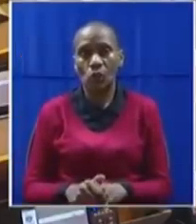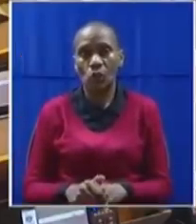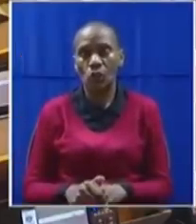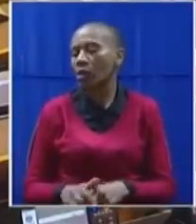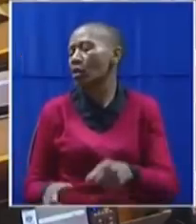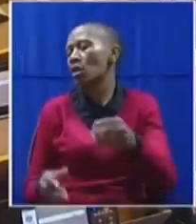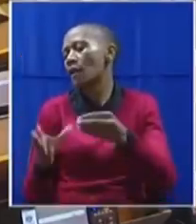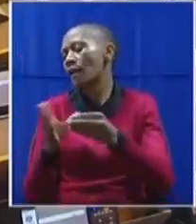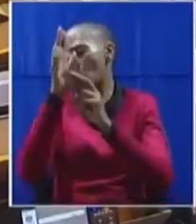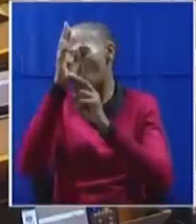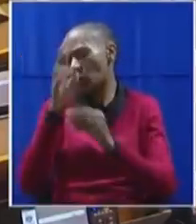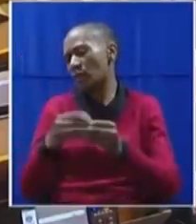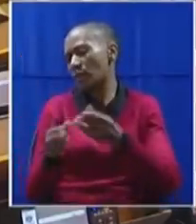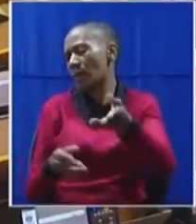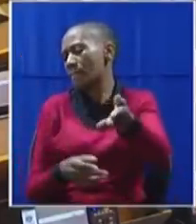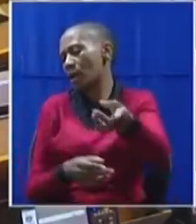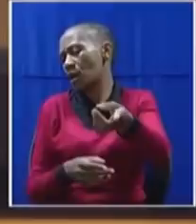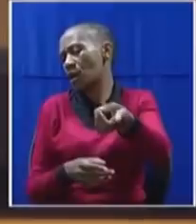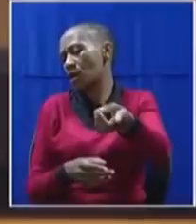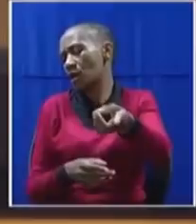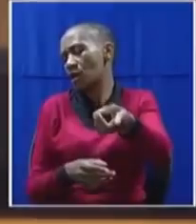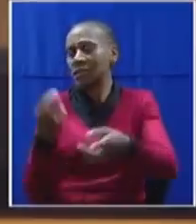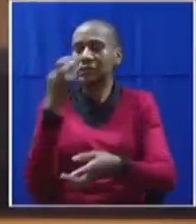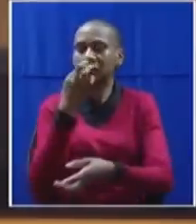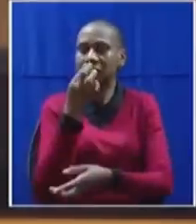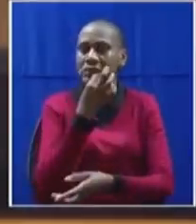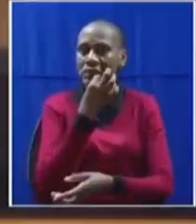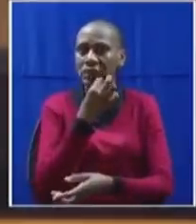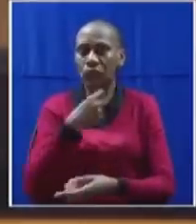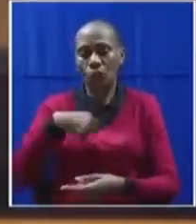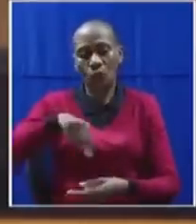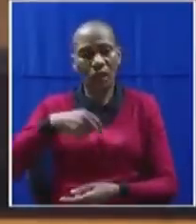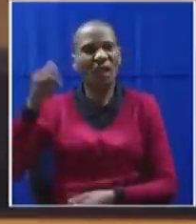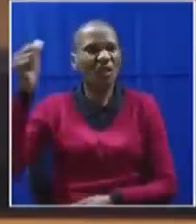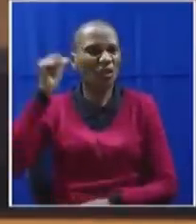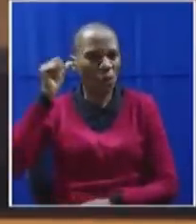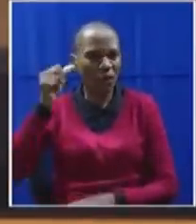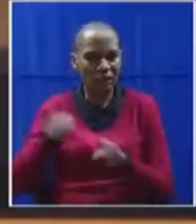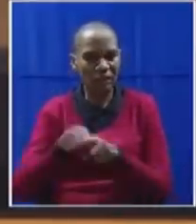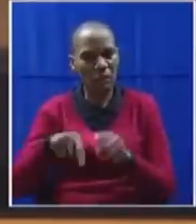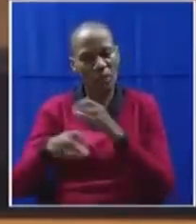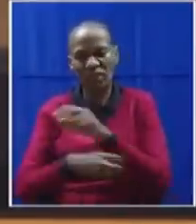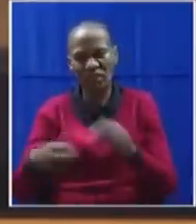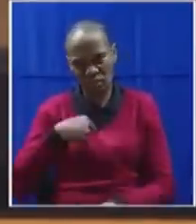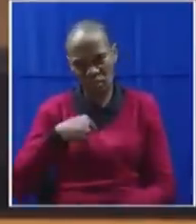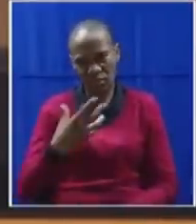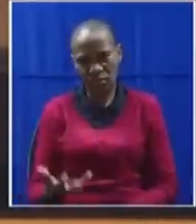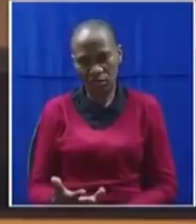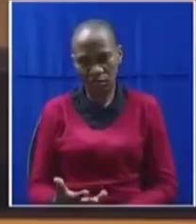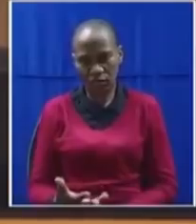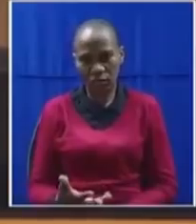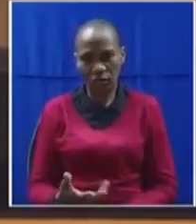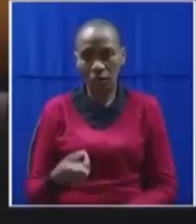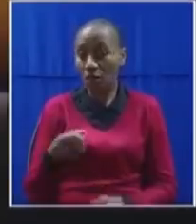Elungu elibekekileyo lithi siyangxola singamasela. Ndicela irhoxise lona.